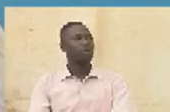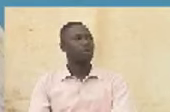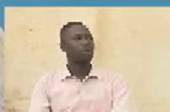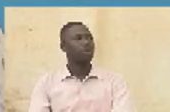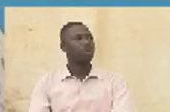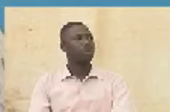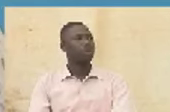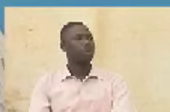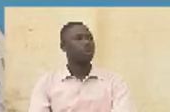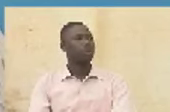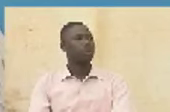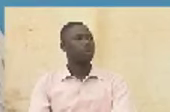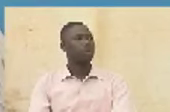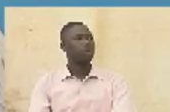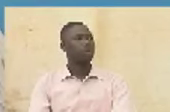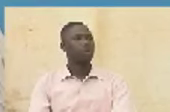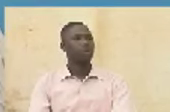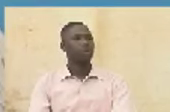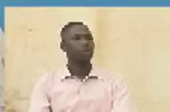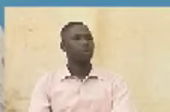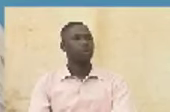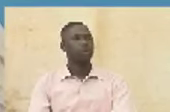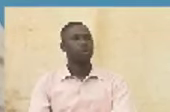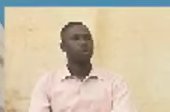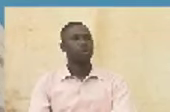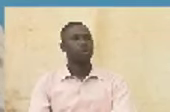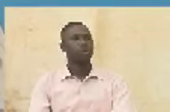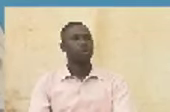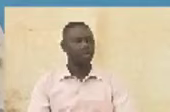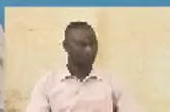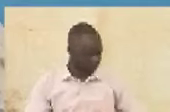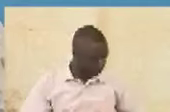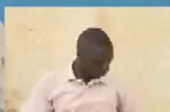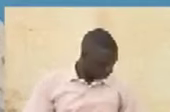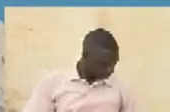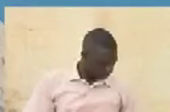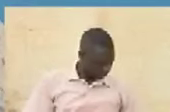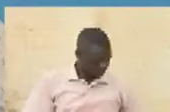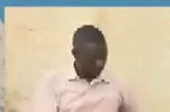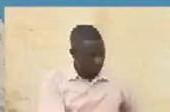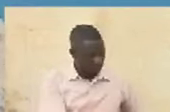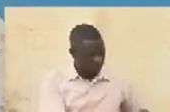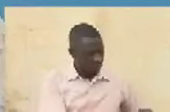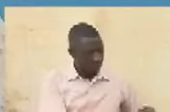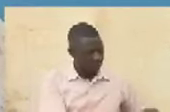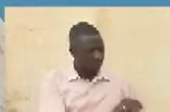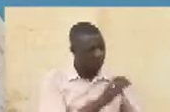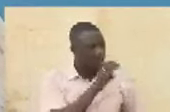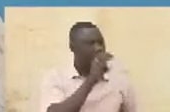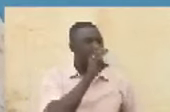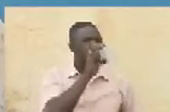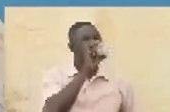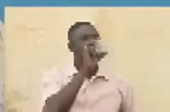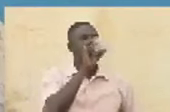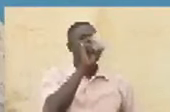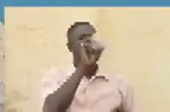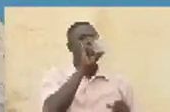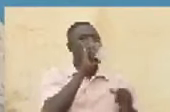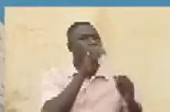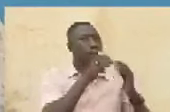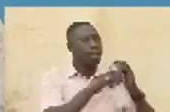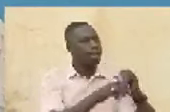wato men bantale ami ako ha ikela fengol wura min to le bumba kono ba fo ni dun ta kudula to